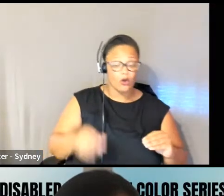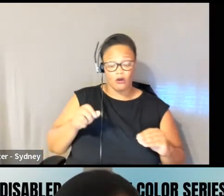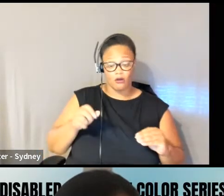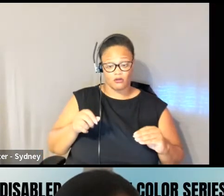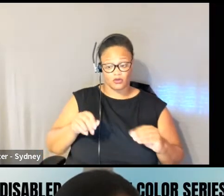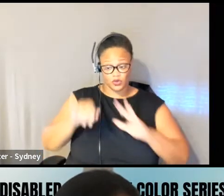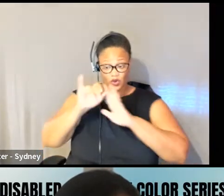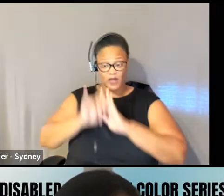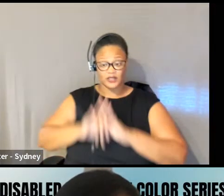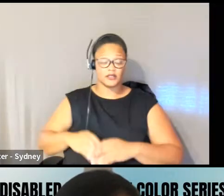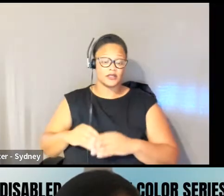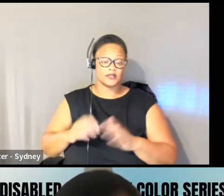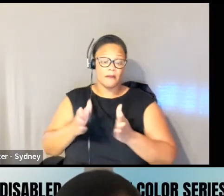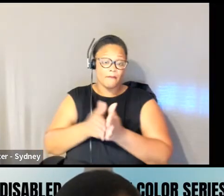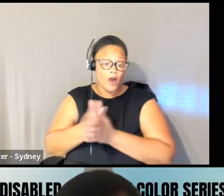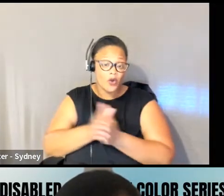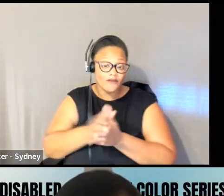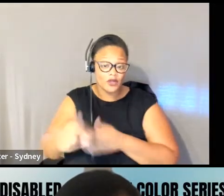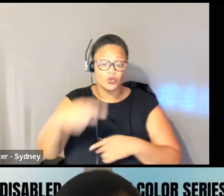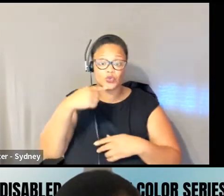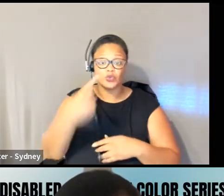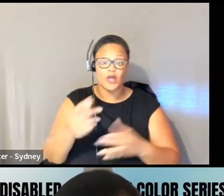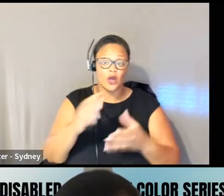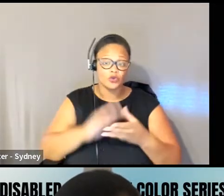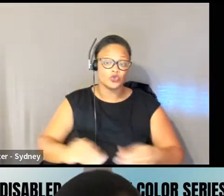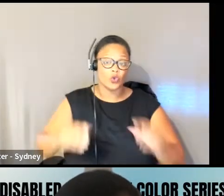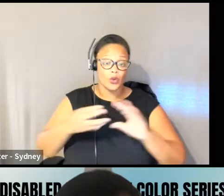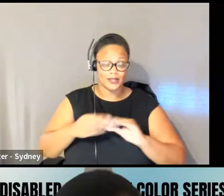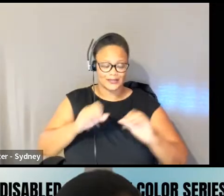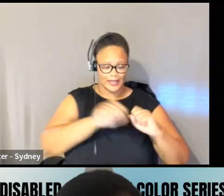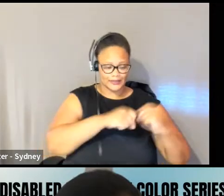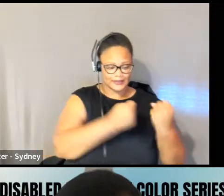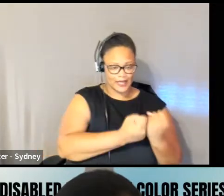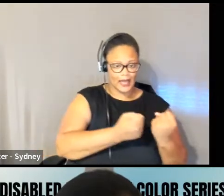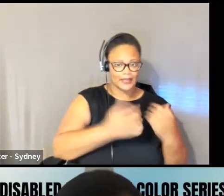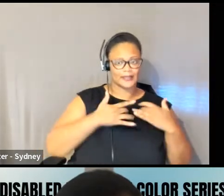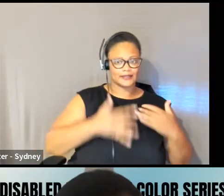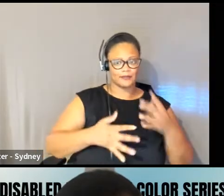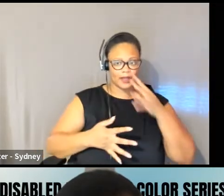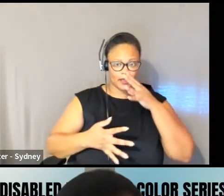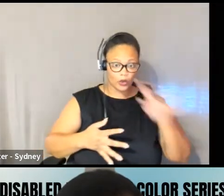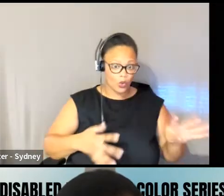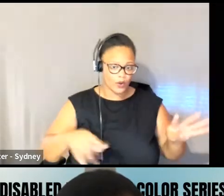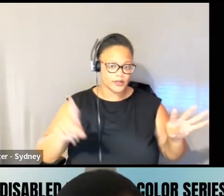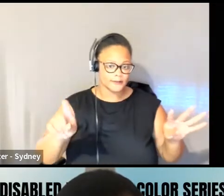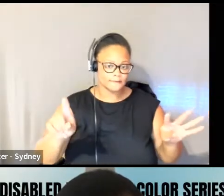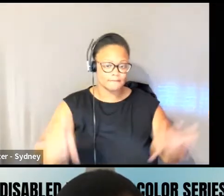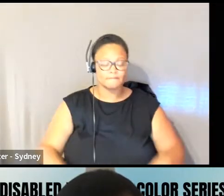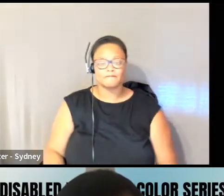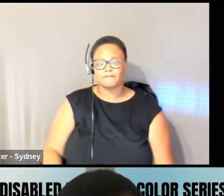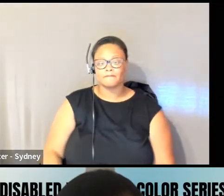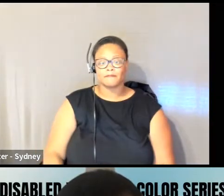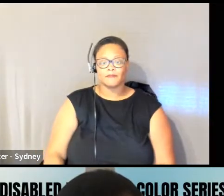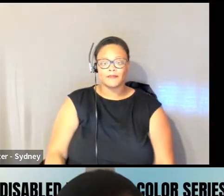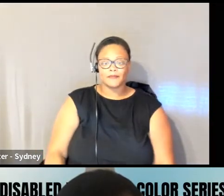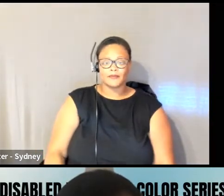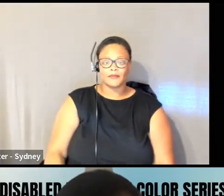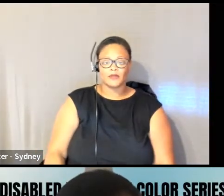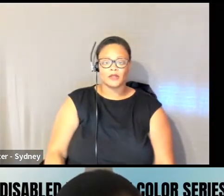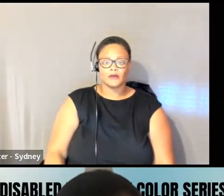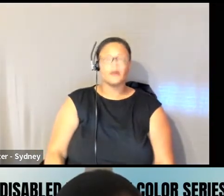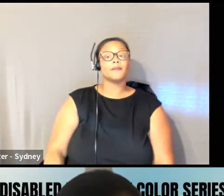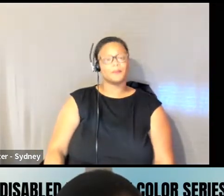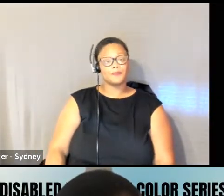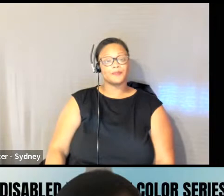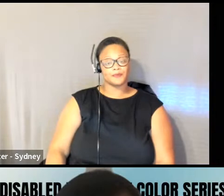overlooked by society? Sure. So So let me clarify. I